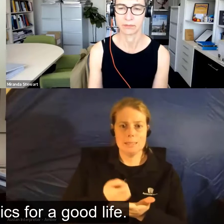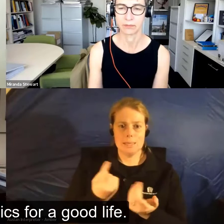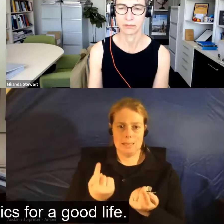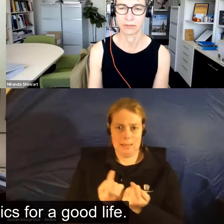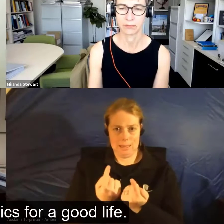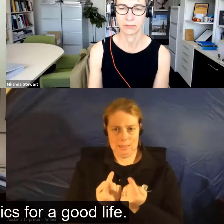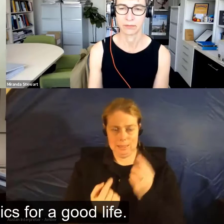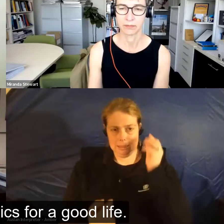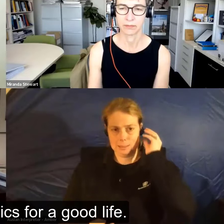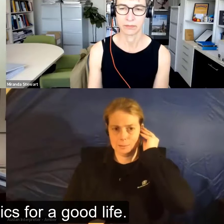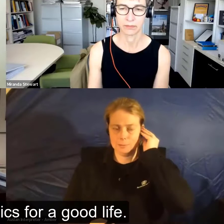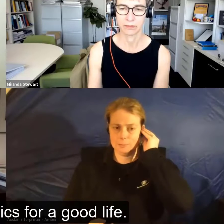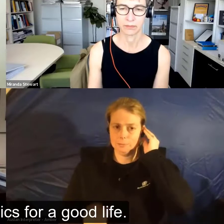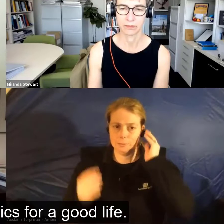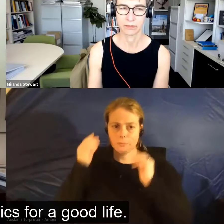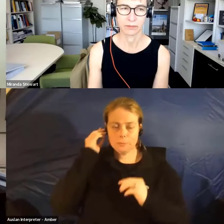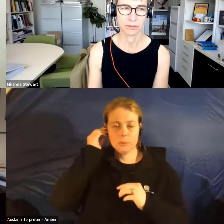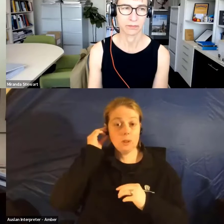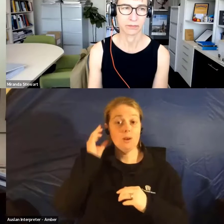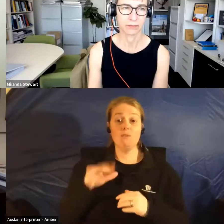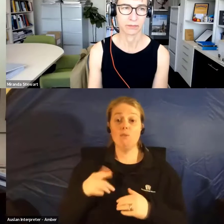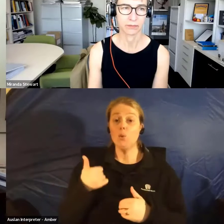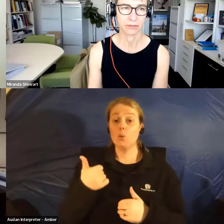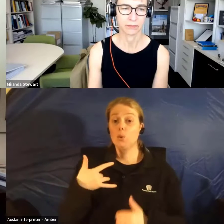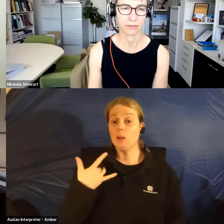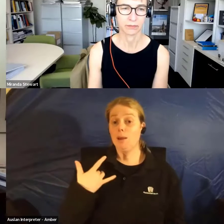basics for a good life.